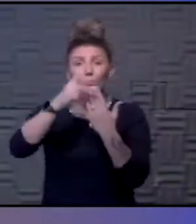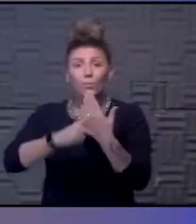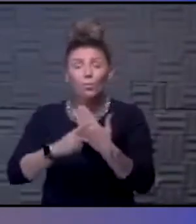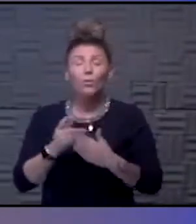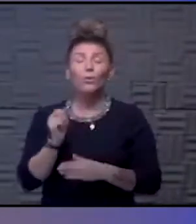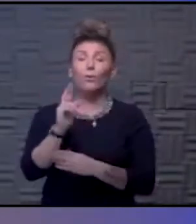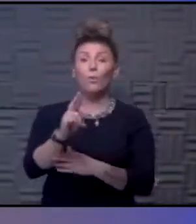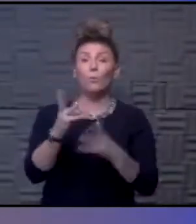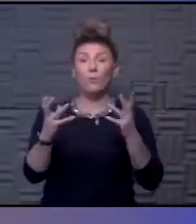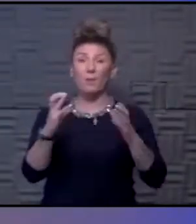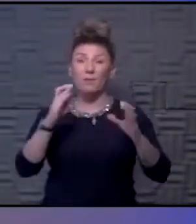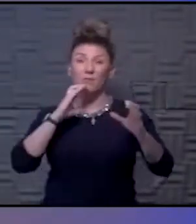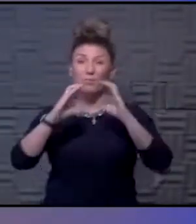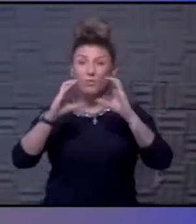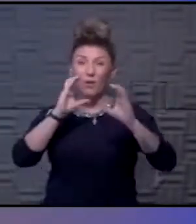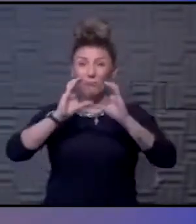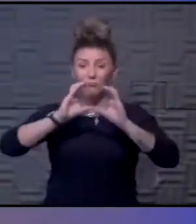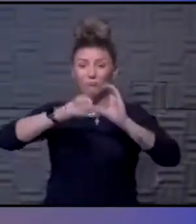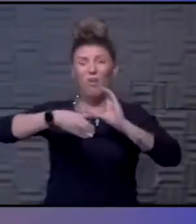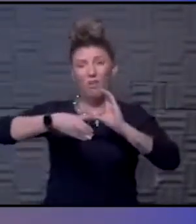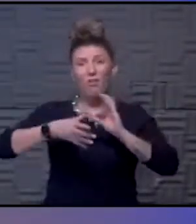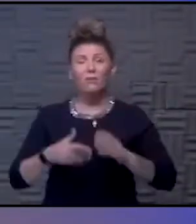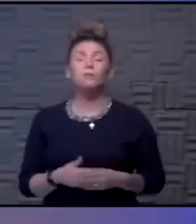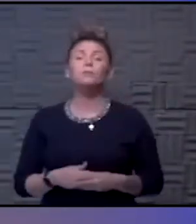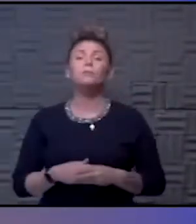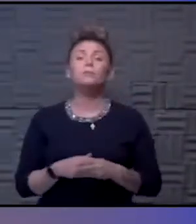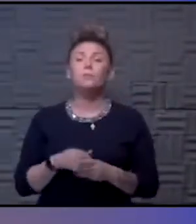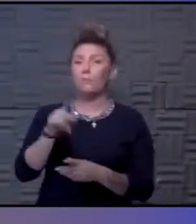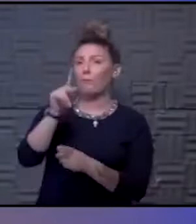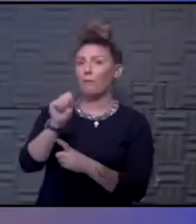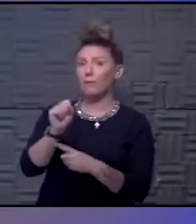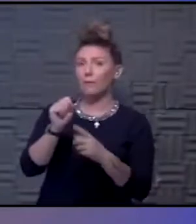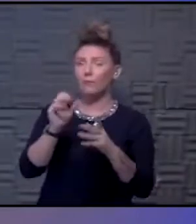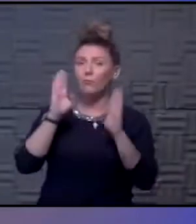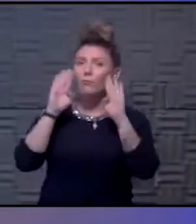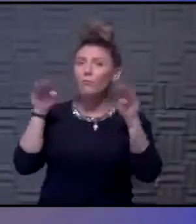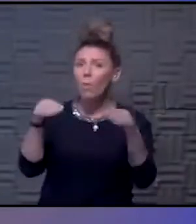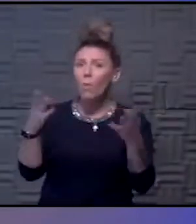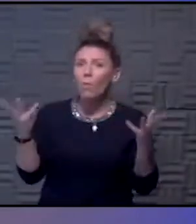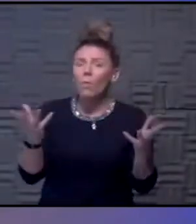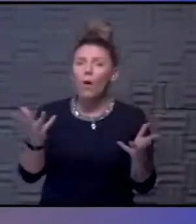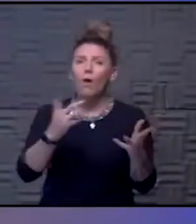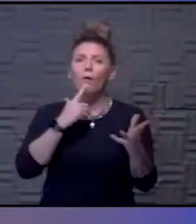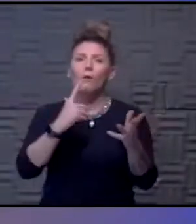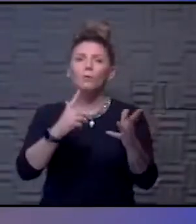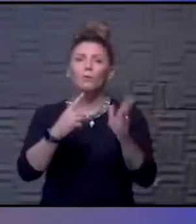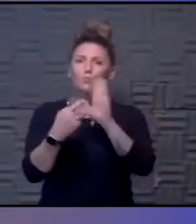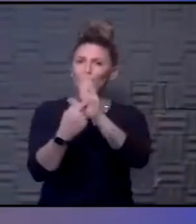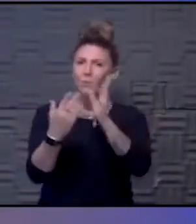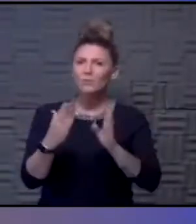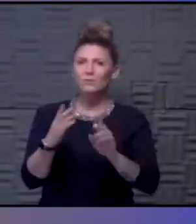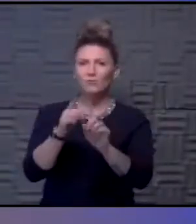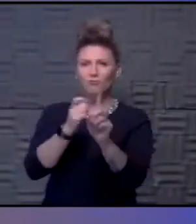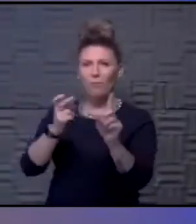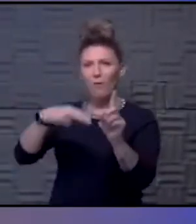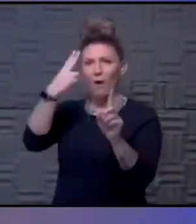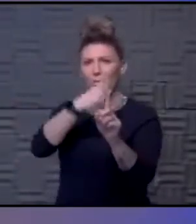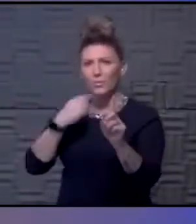just be communications issues. So in Kansas, we've been really focused on trying to get representatives from those at-risk